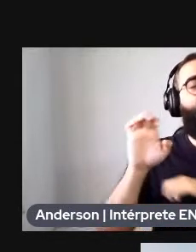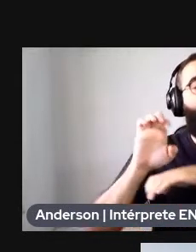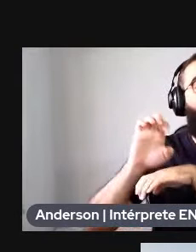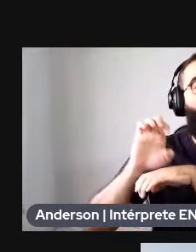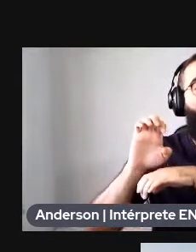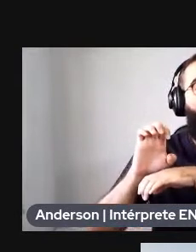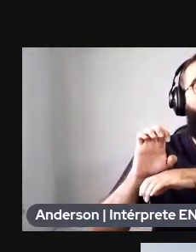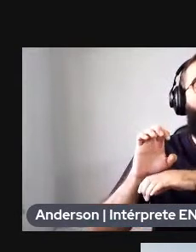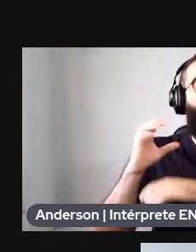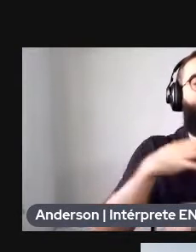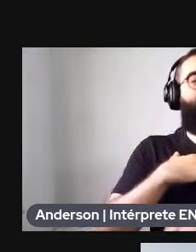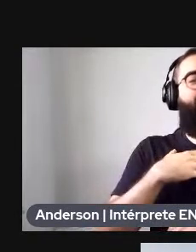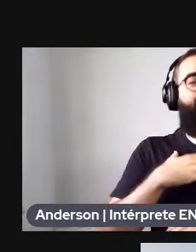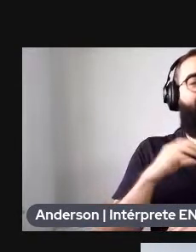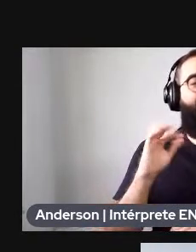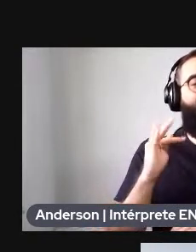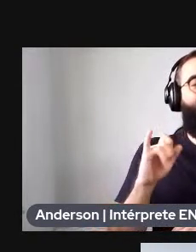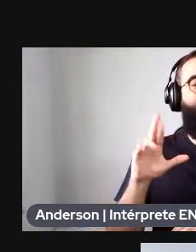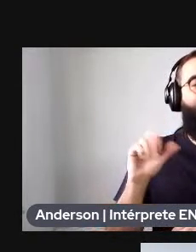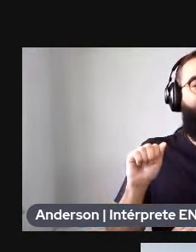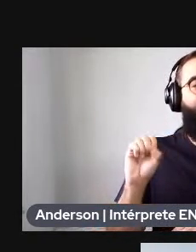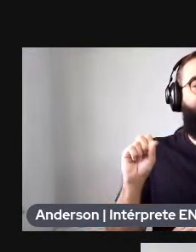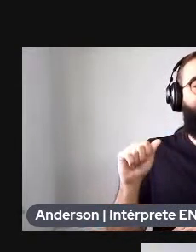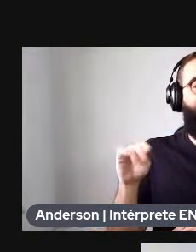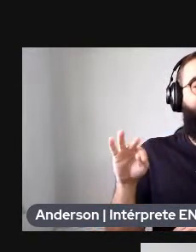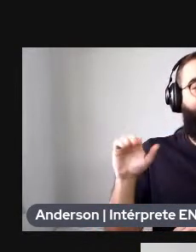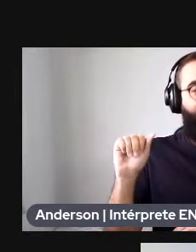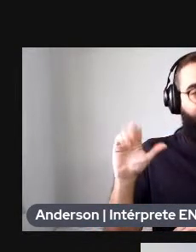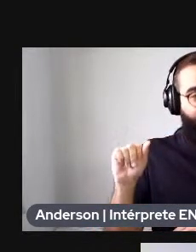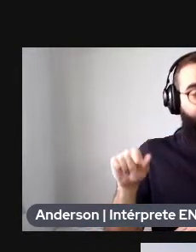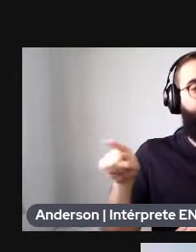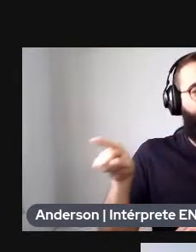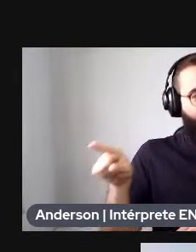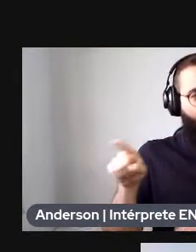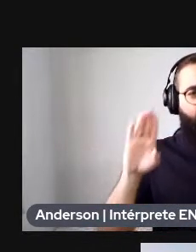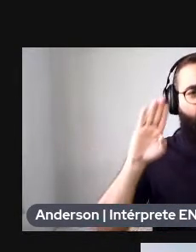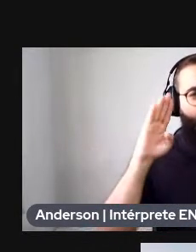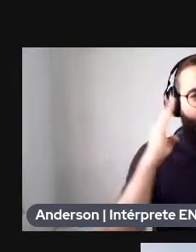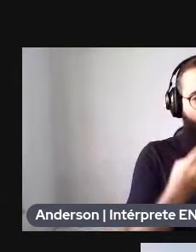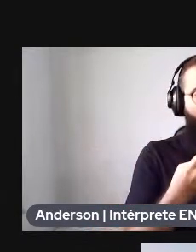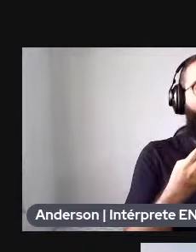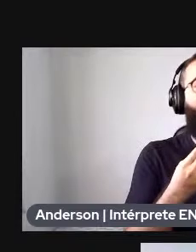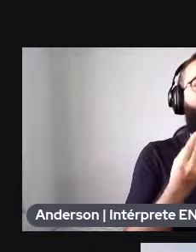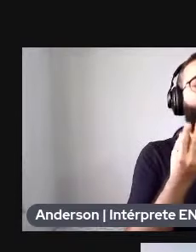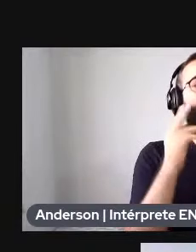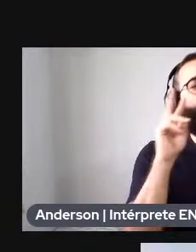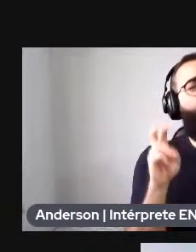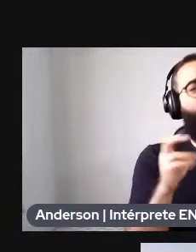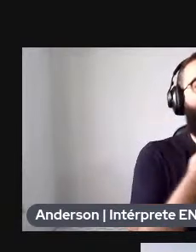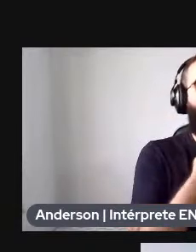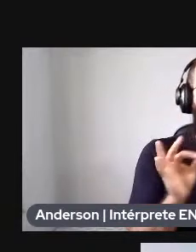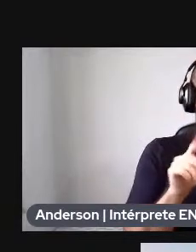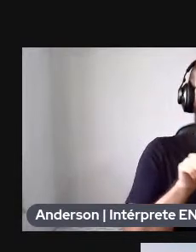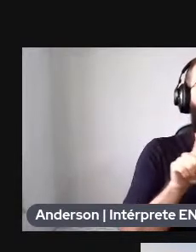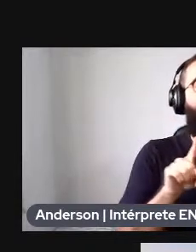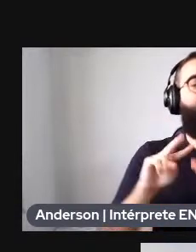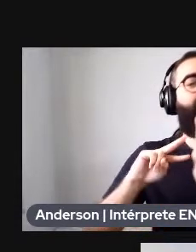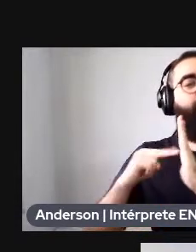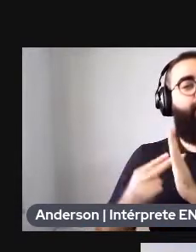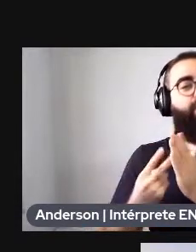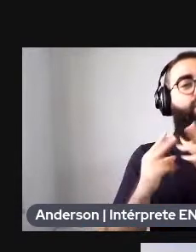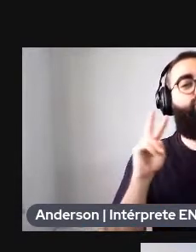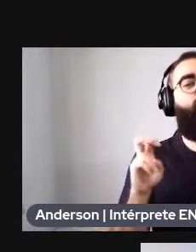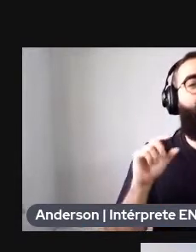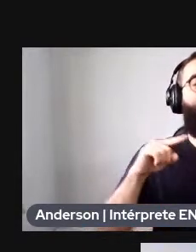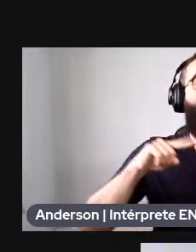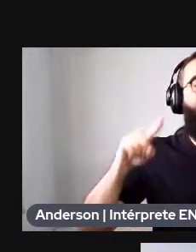main research interest concerns the semantic and syntactic aspects of variation and change in